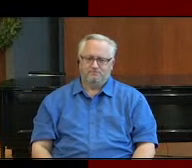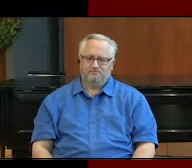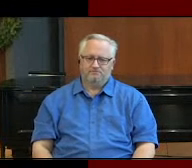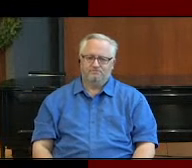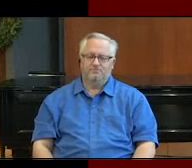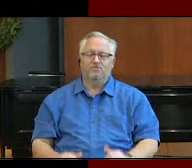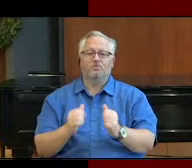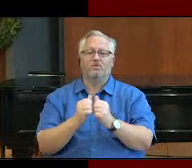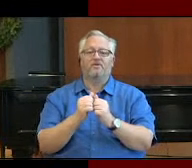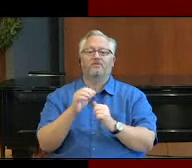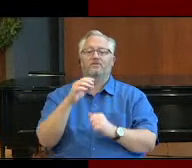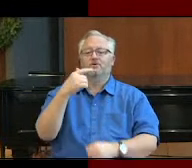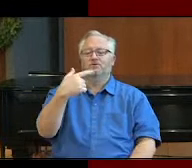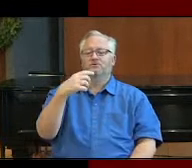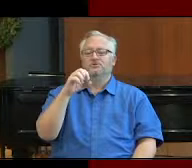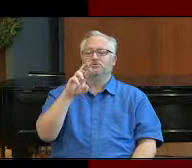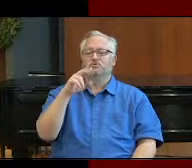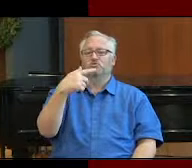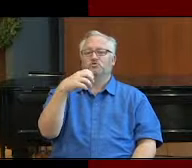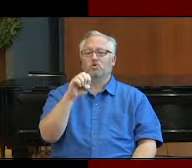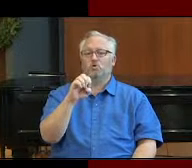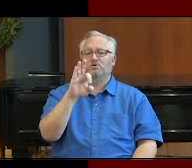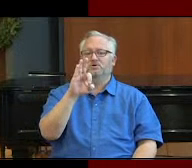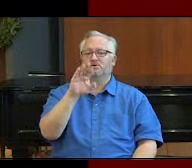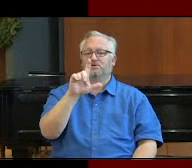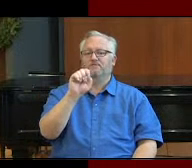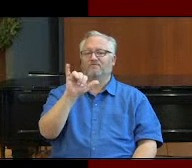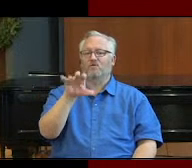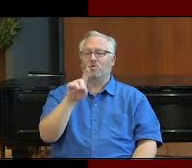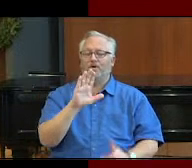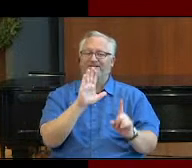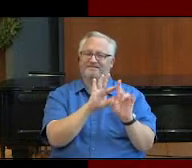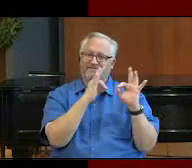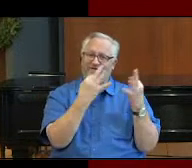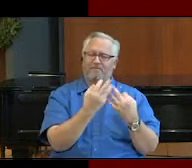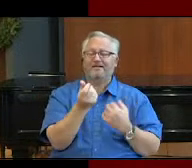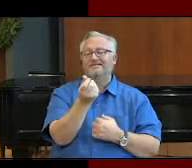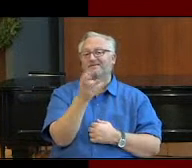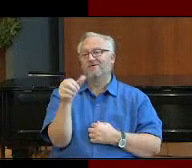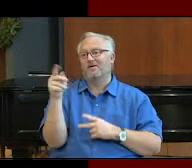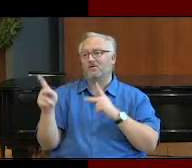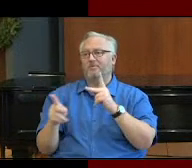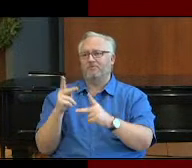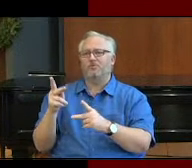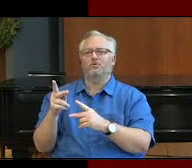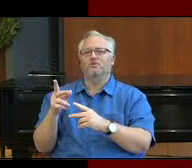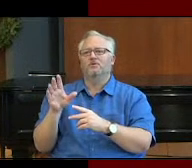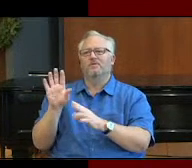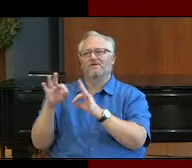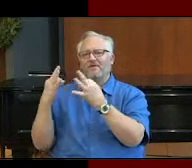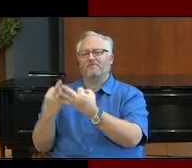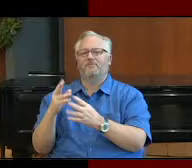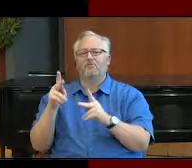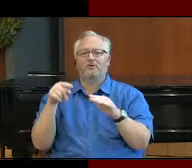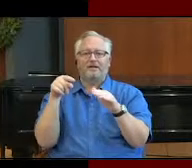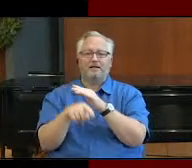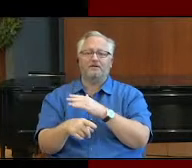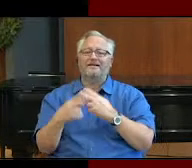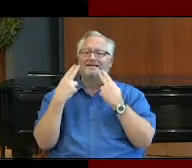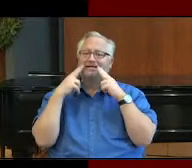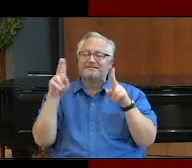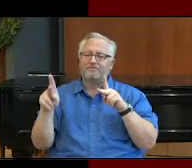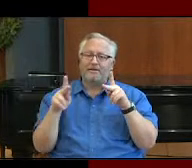of George Floyd and many other families of people that have been killed, innocent people killed, unarmed people killed